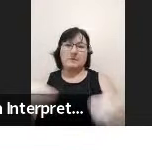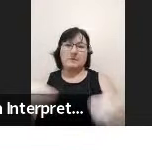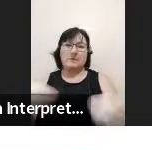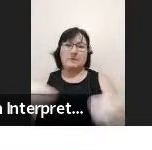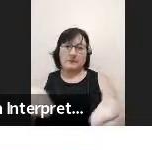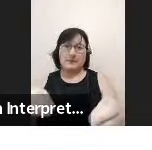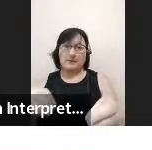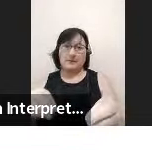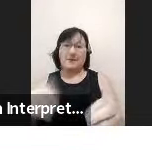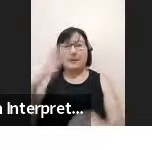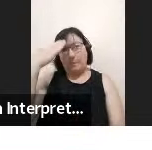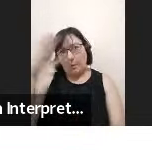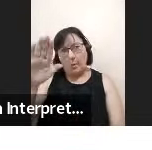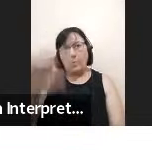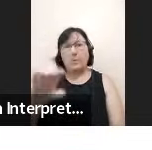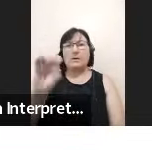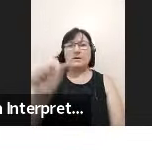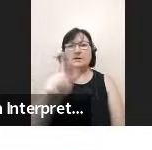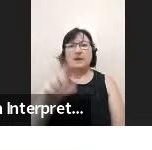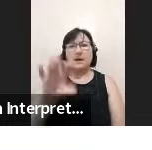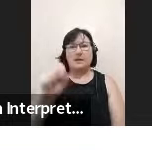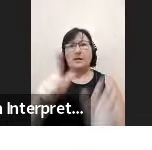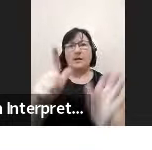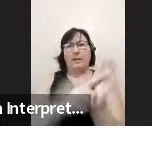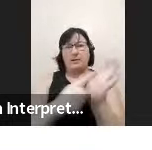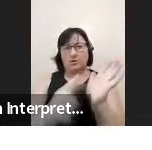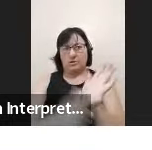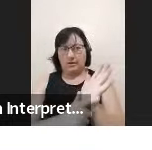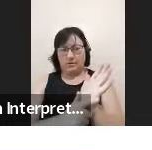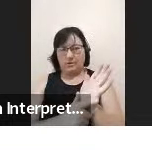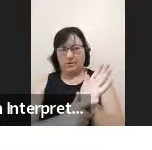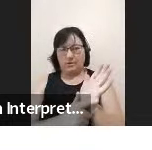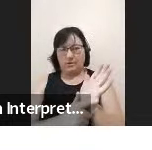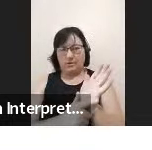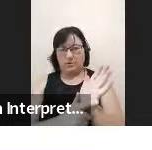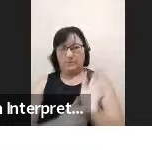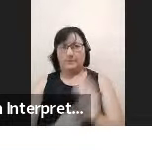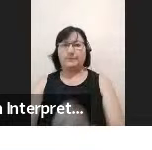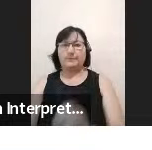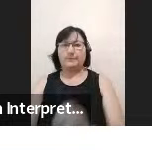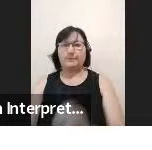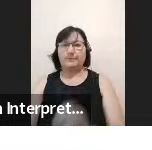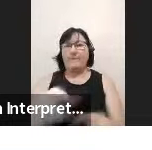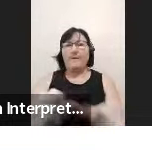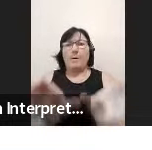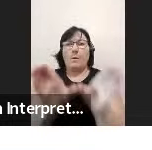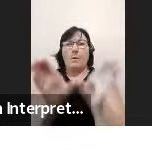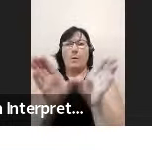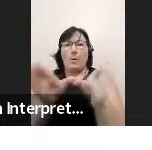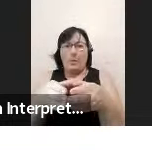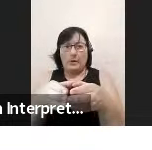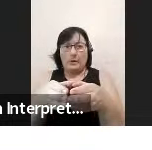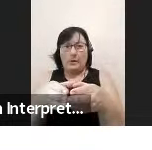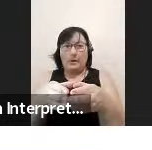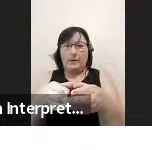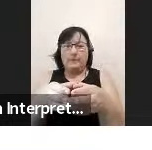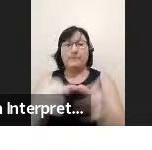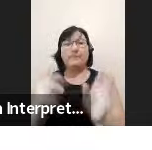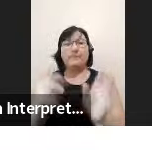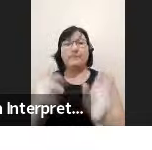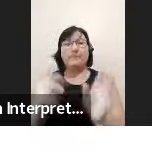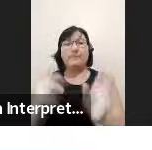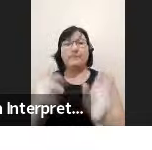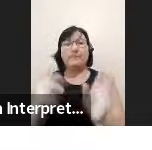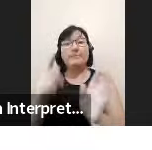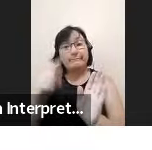types. Thereafter, there is a committee, which is called Accreditation Review Committee. This is a high-level committee